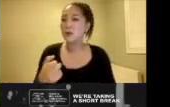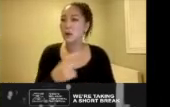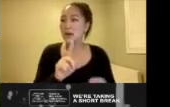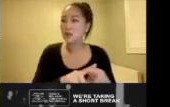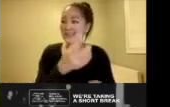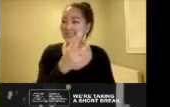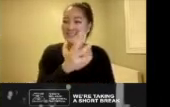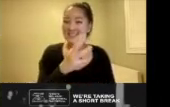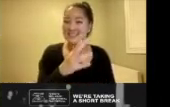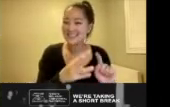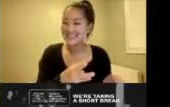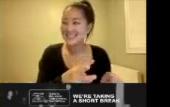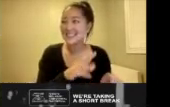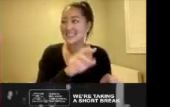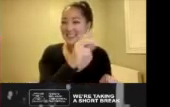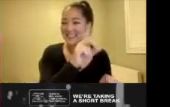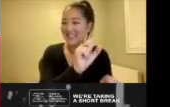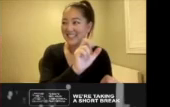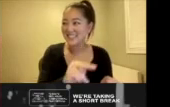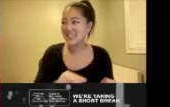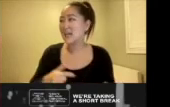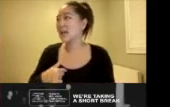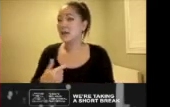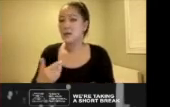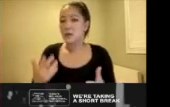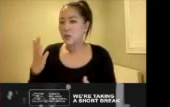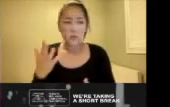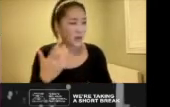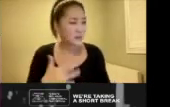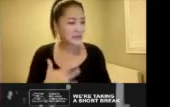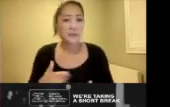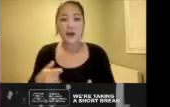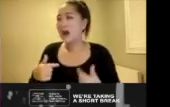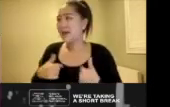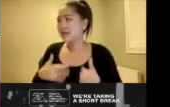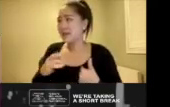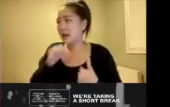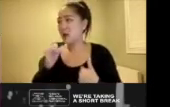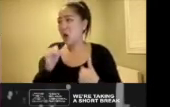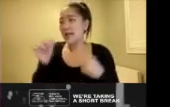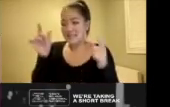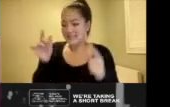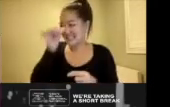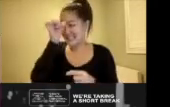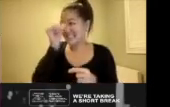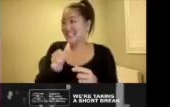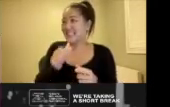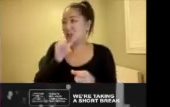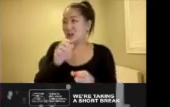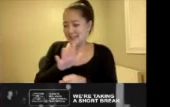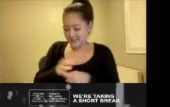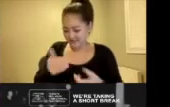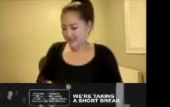not Indian enough? Well, you're perfect just the way you are. But I dress differently than everyone here.